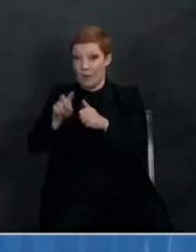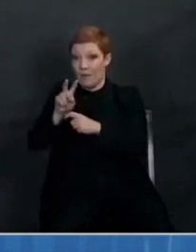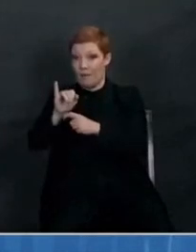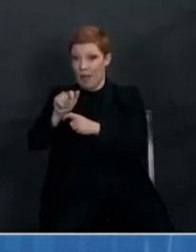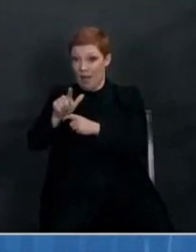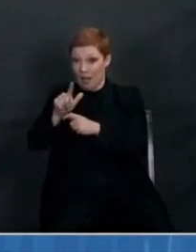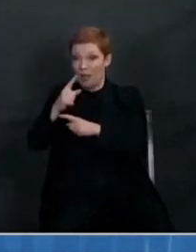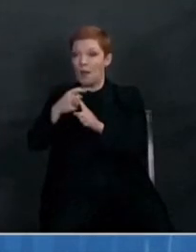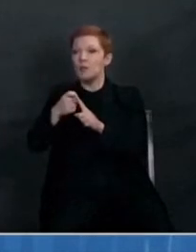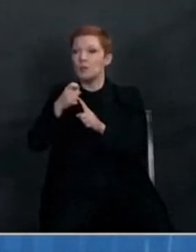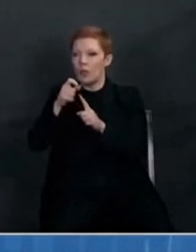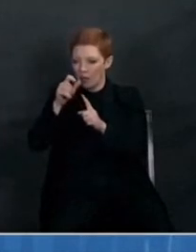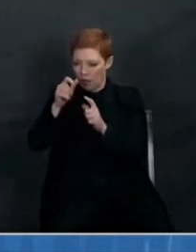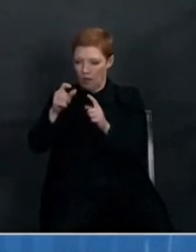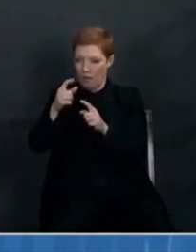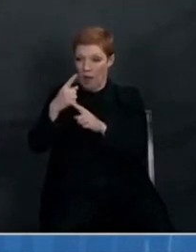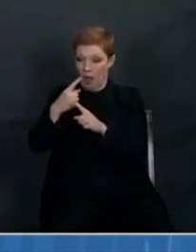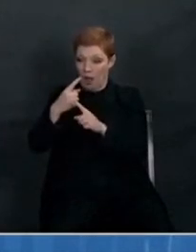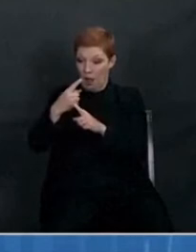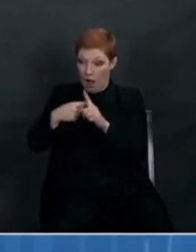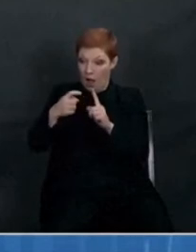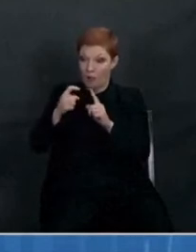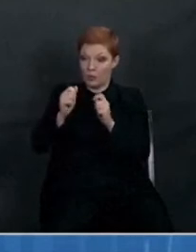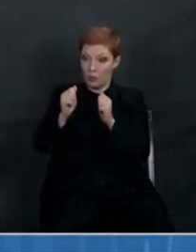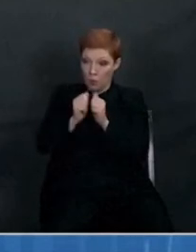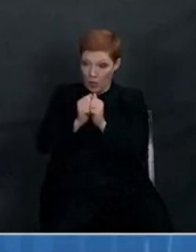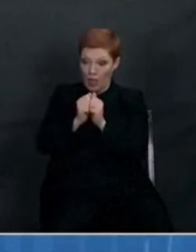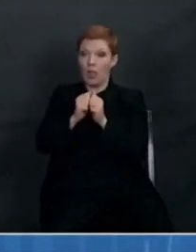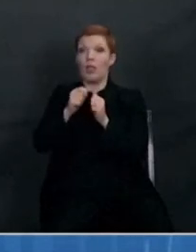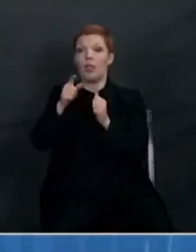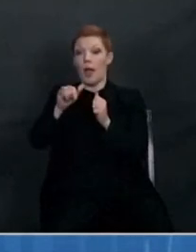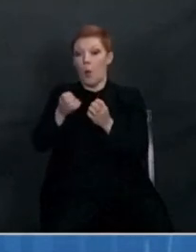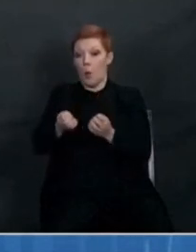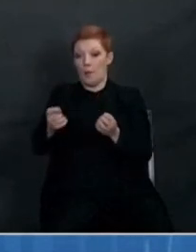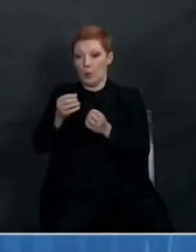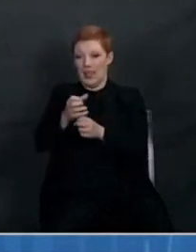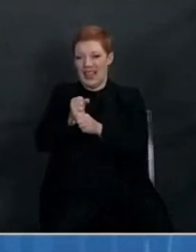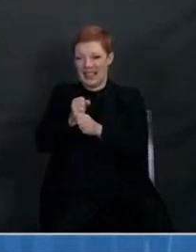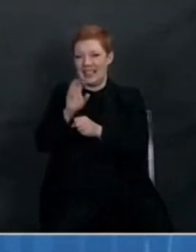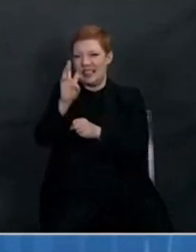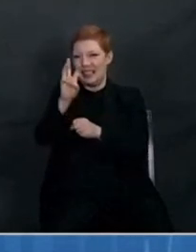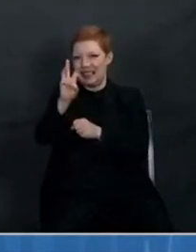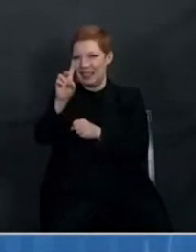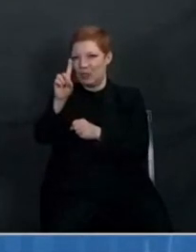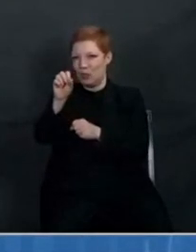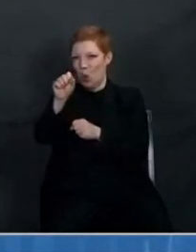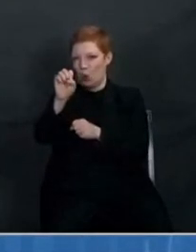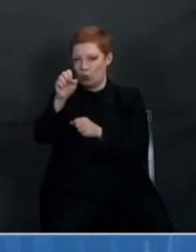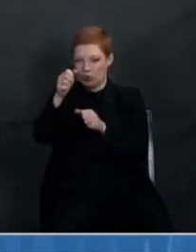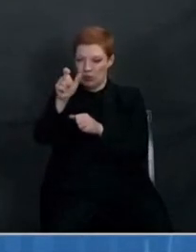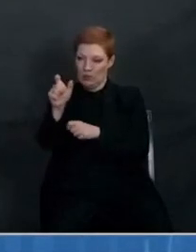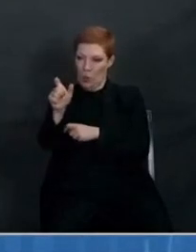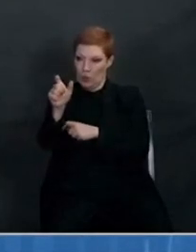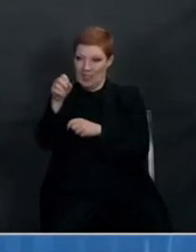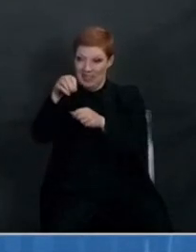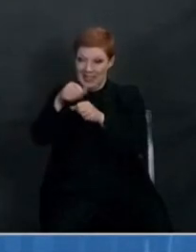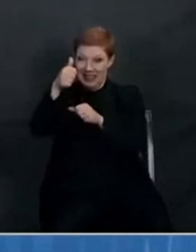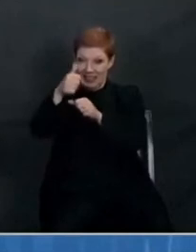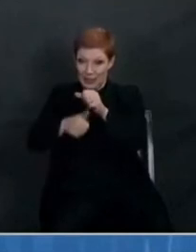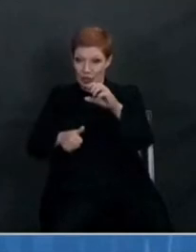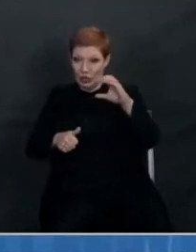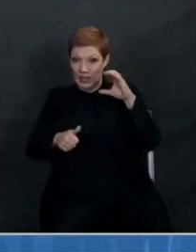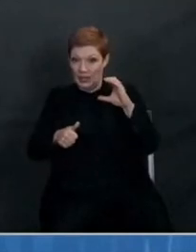with the equipment to get six doses out of a vial. To further clarify this, approximately 80% of